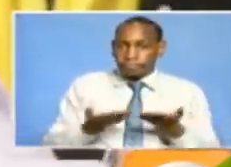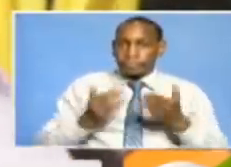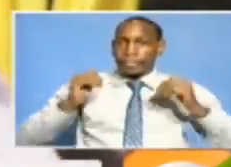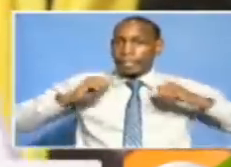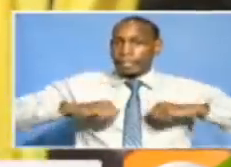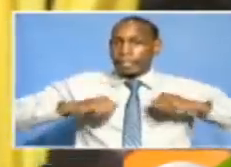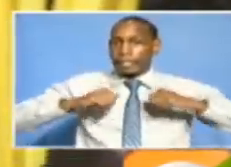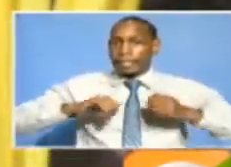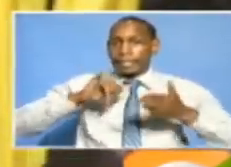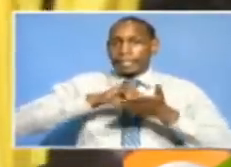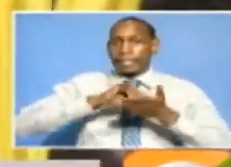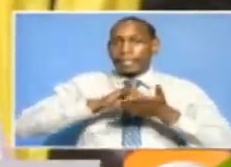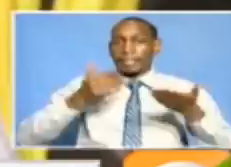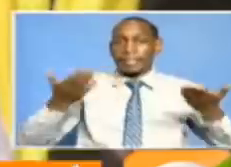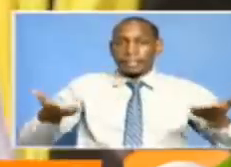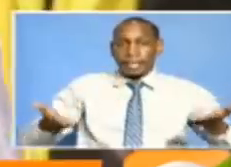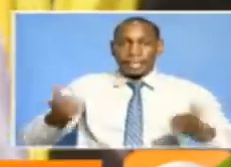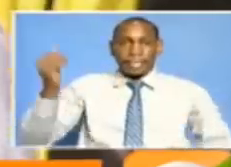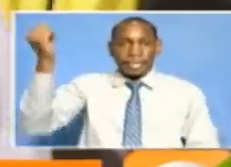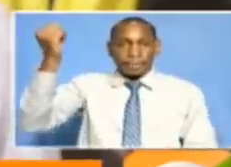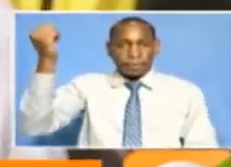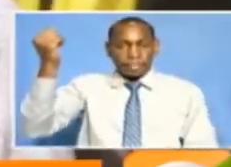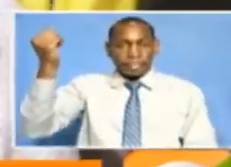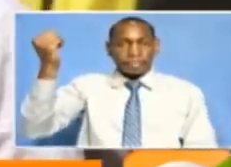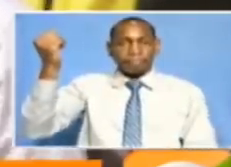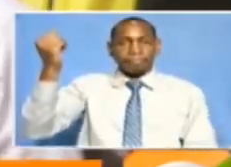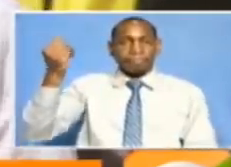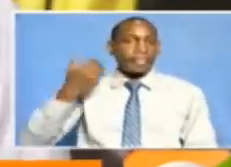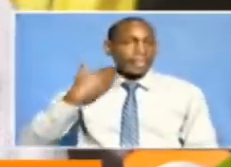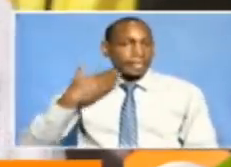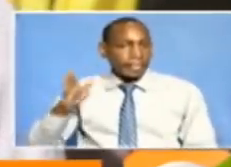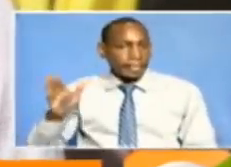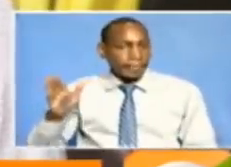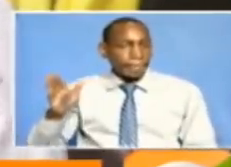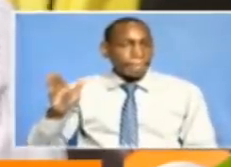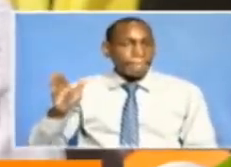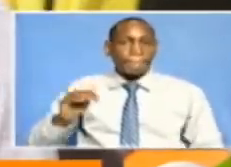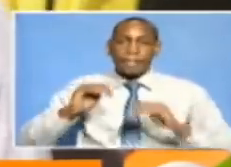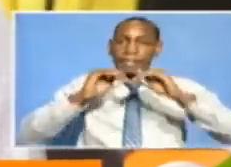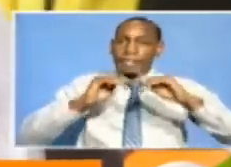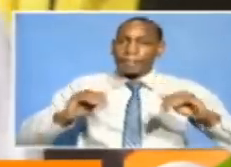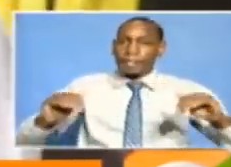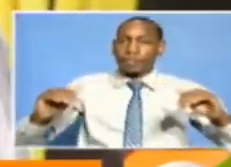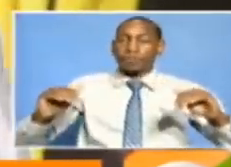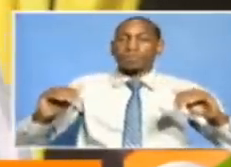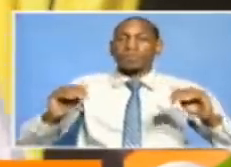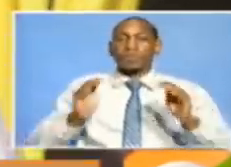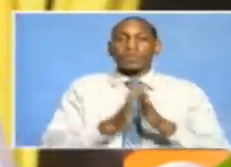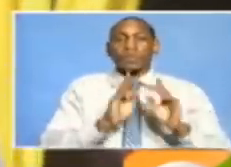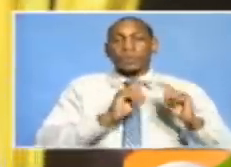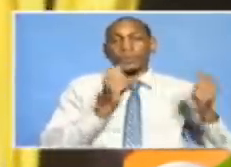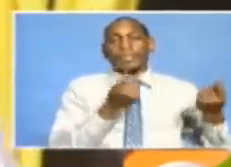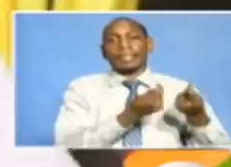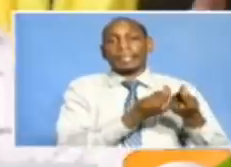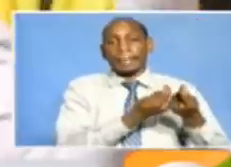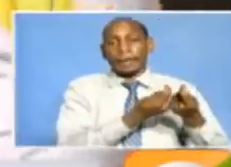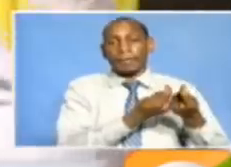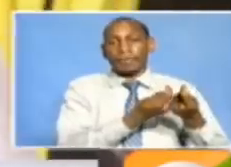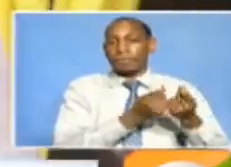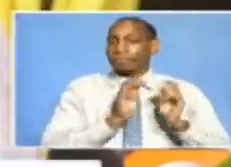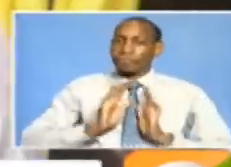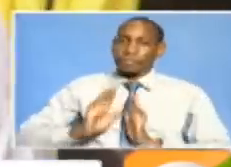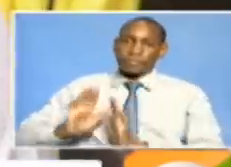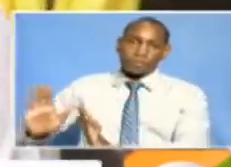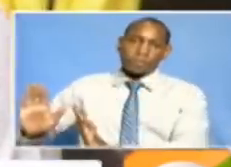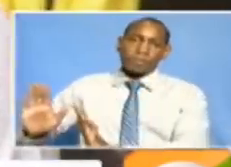tumekubaliana sasa siasa ya chuki, migawanyiko na ukabila